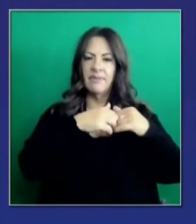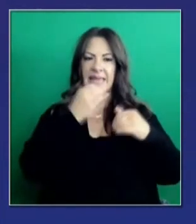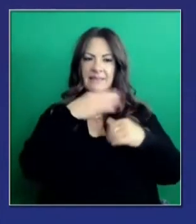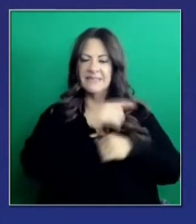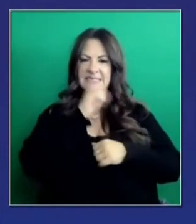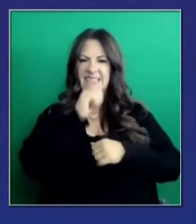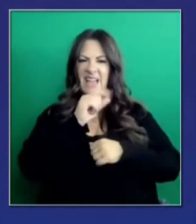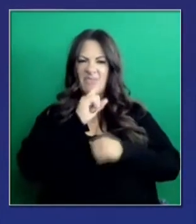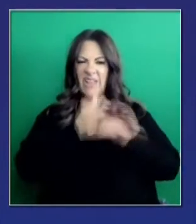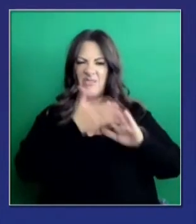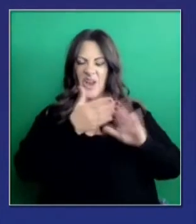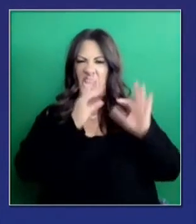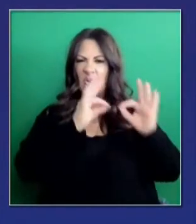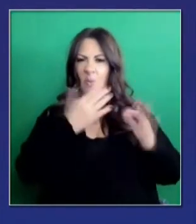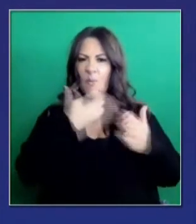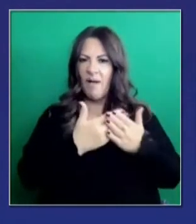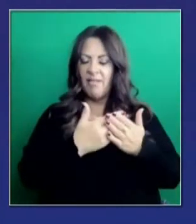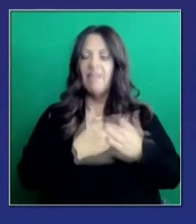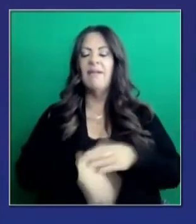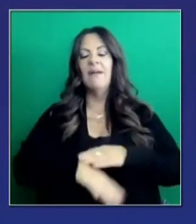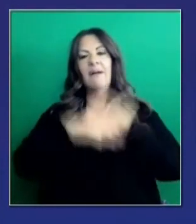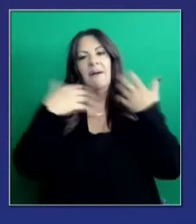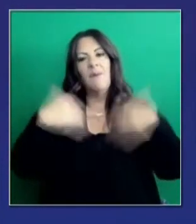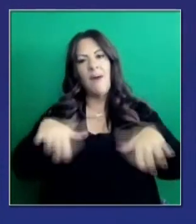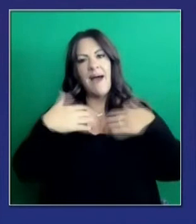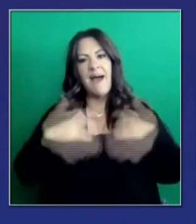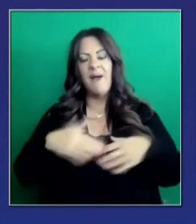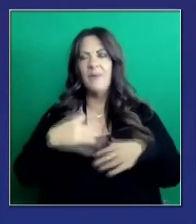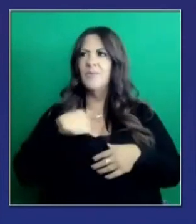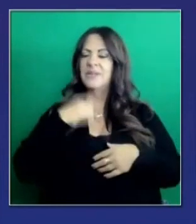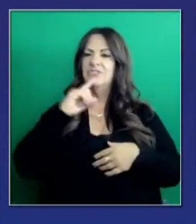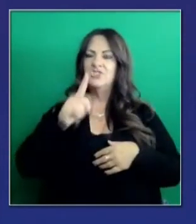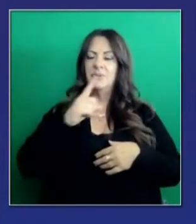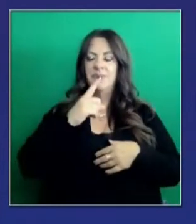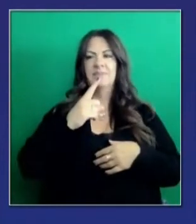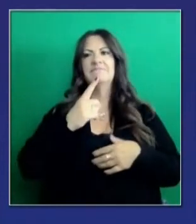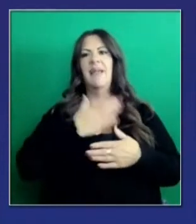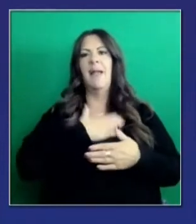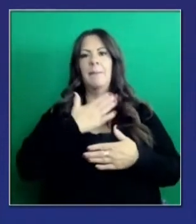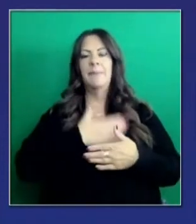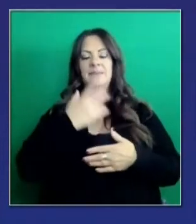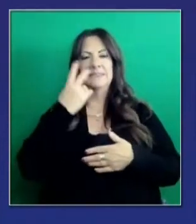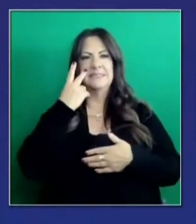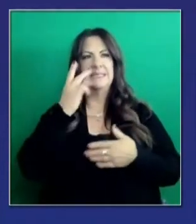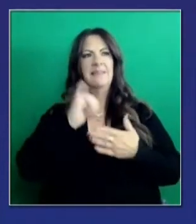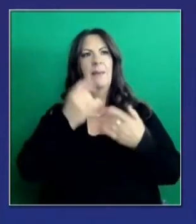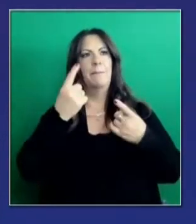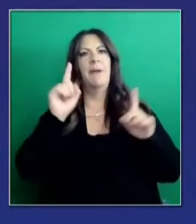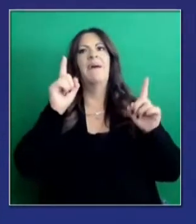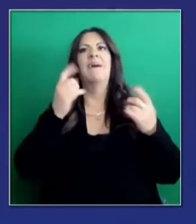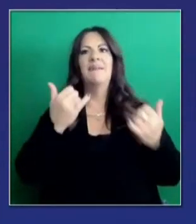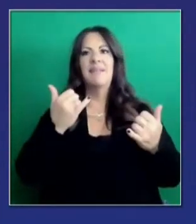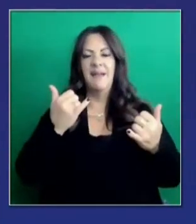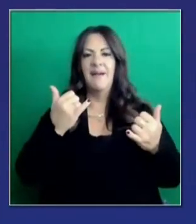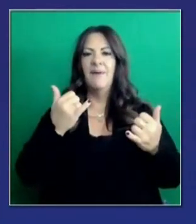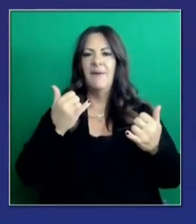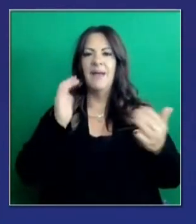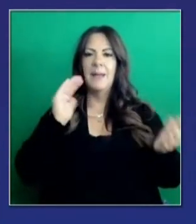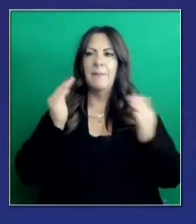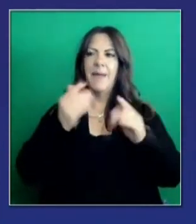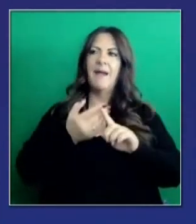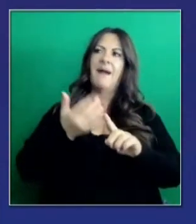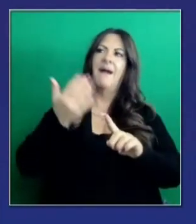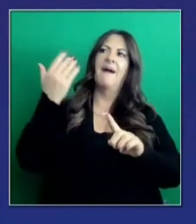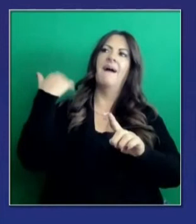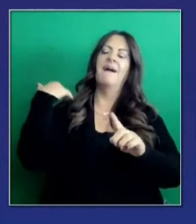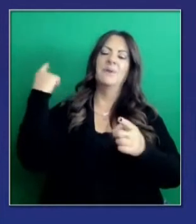humbled by the magnitude of this moment. We saw it on the unemployment side. Everything is at scale now in terms of need. We've had